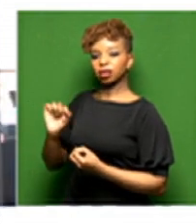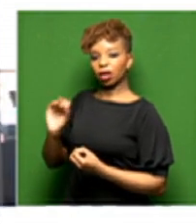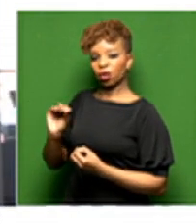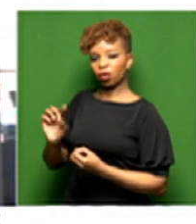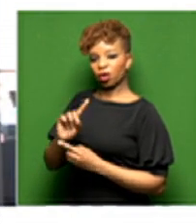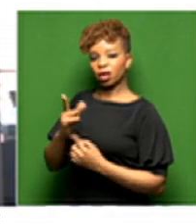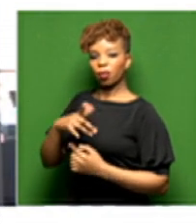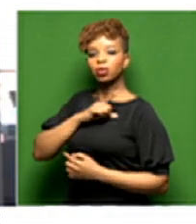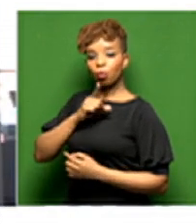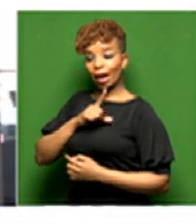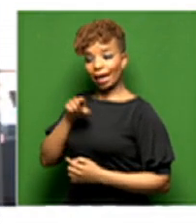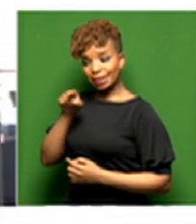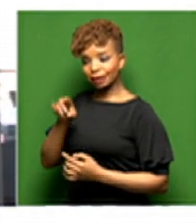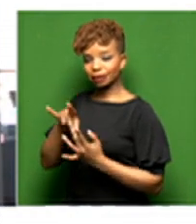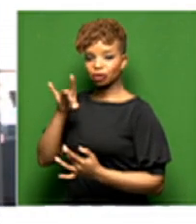specific vitamins and minerals?